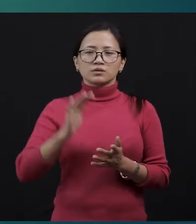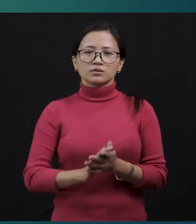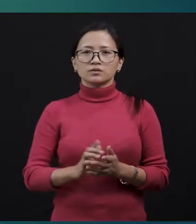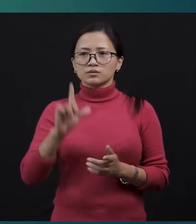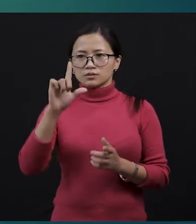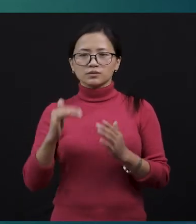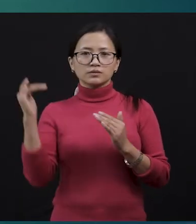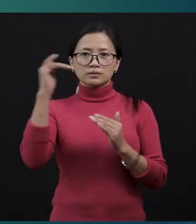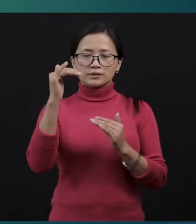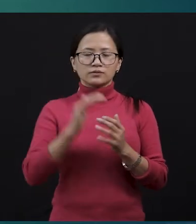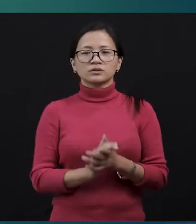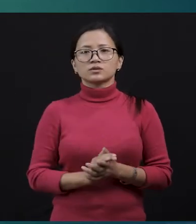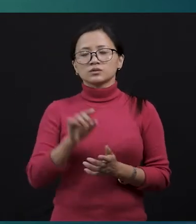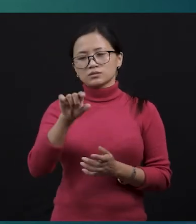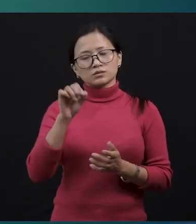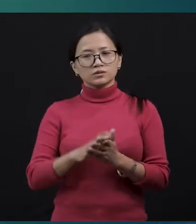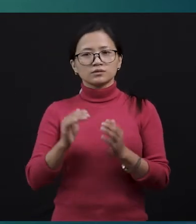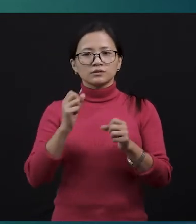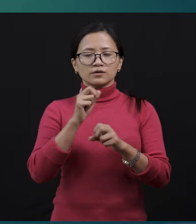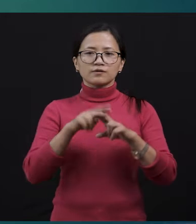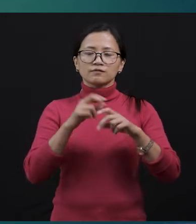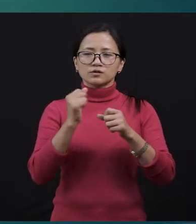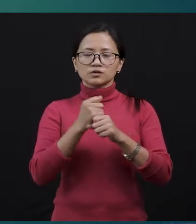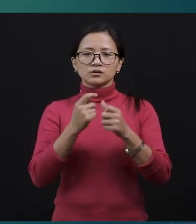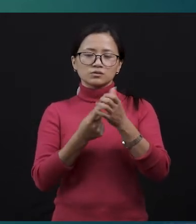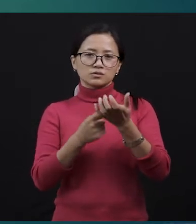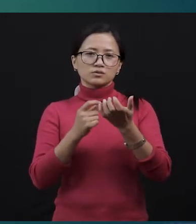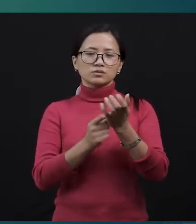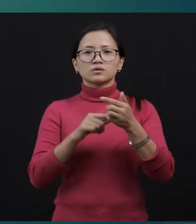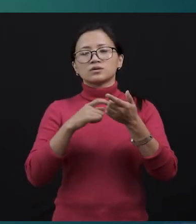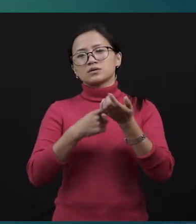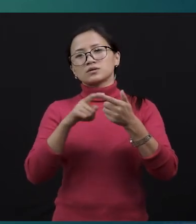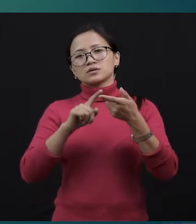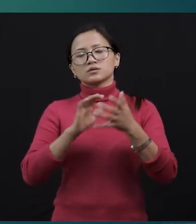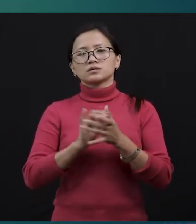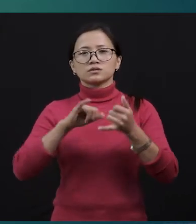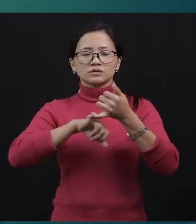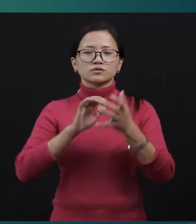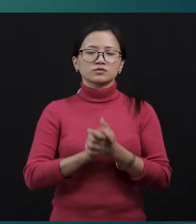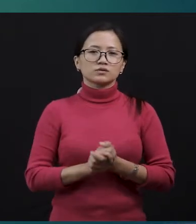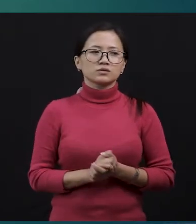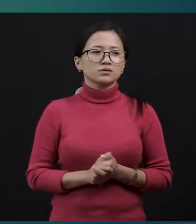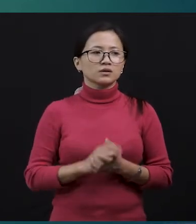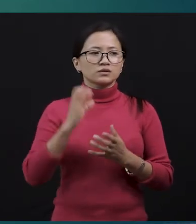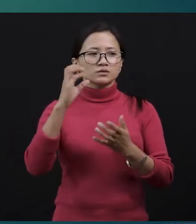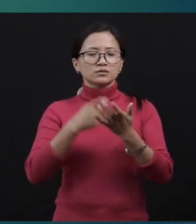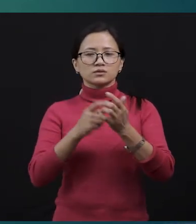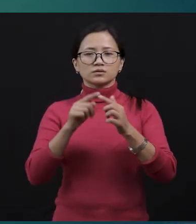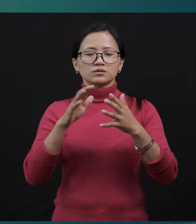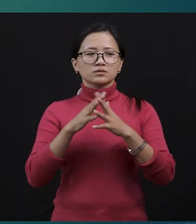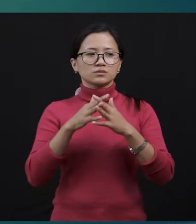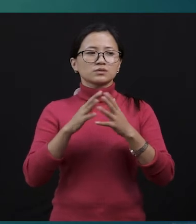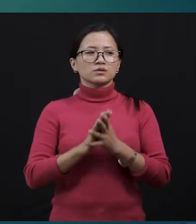for exams, this kind of figures would matter to you. And in her first space mission, the crew was